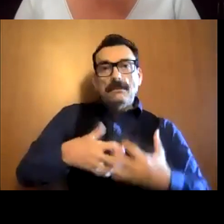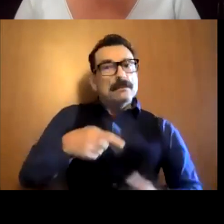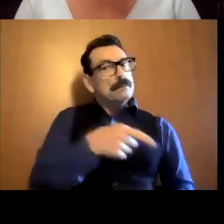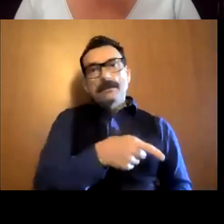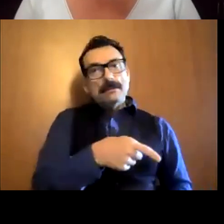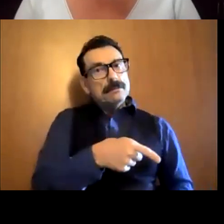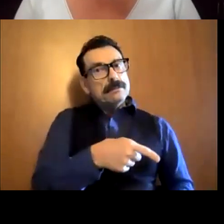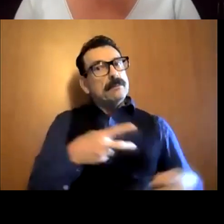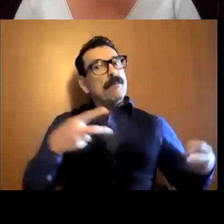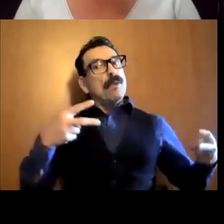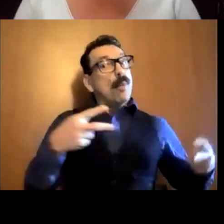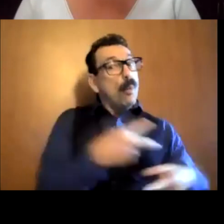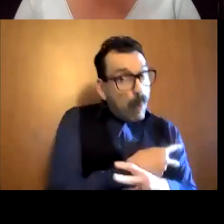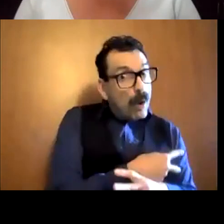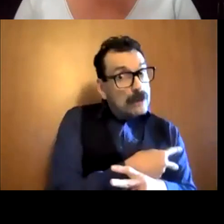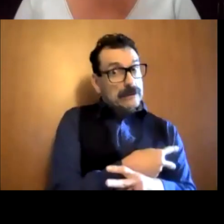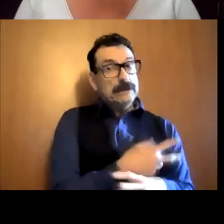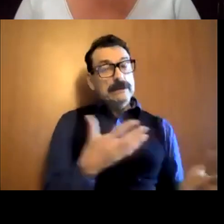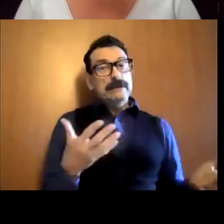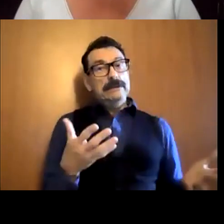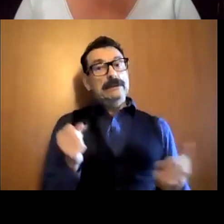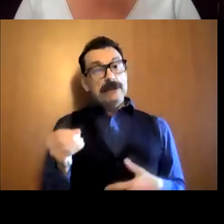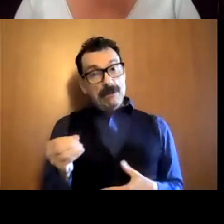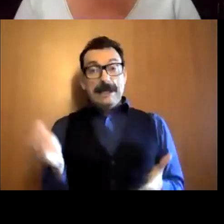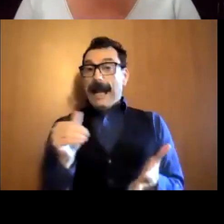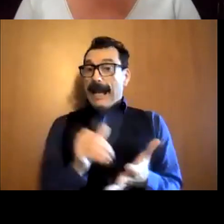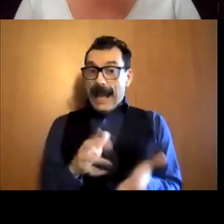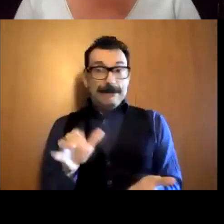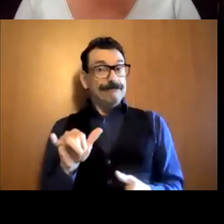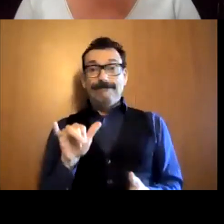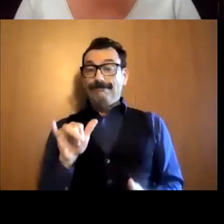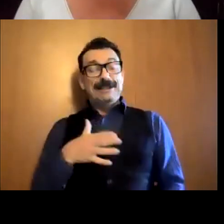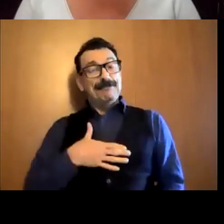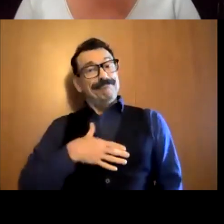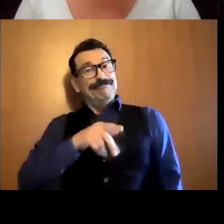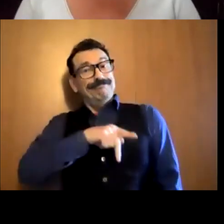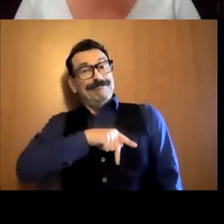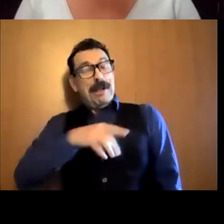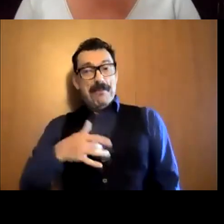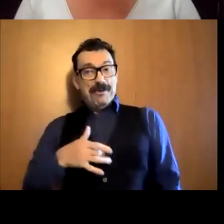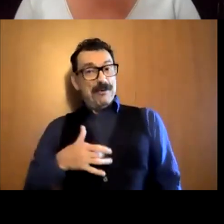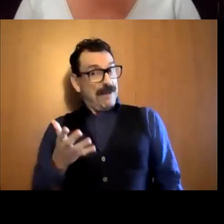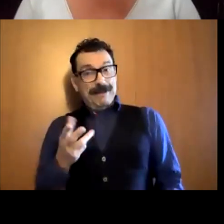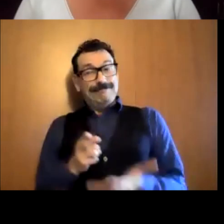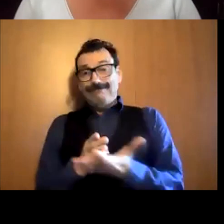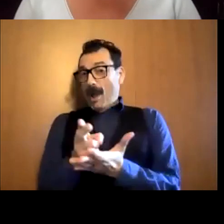advice. I would mince my words a little on the professional note, but we're here to be honest, right?